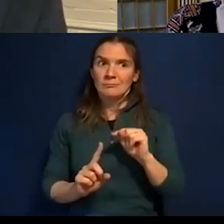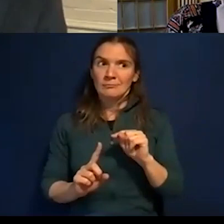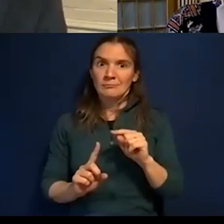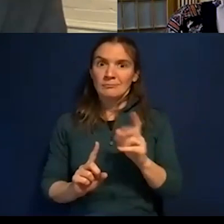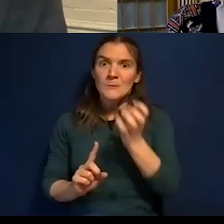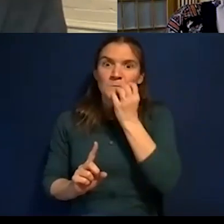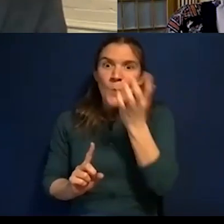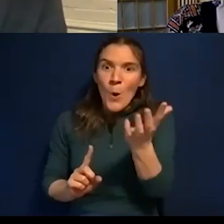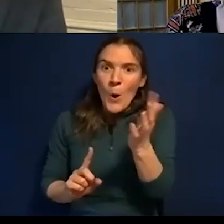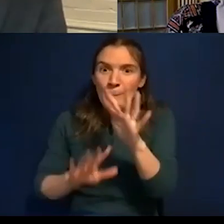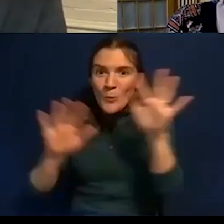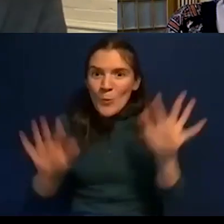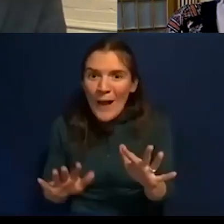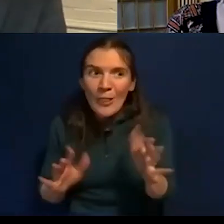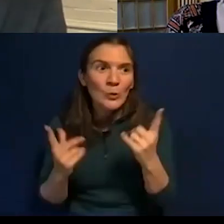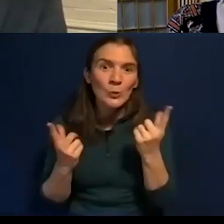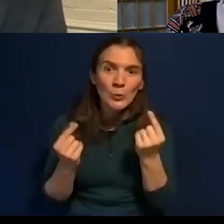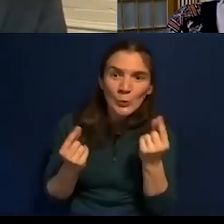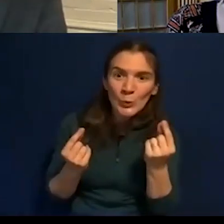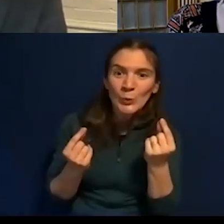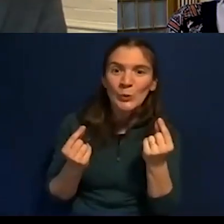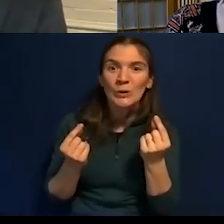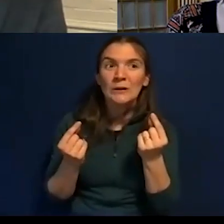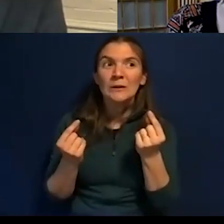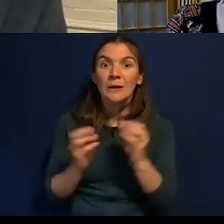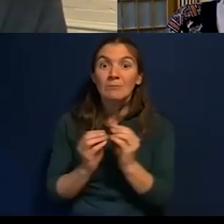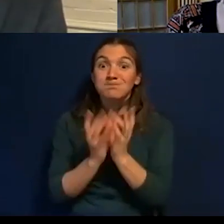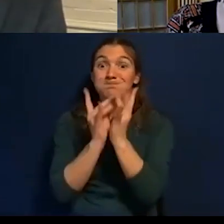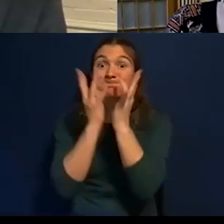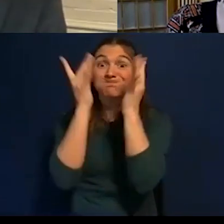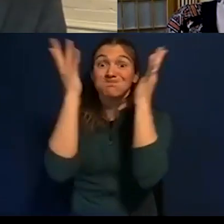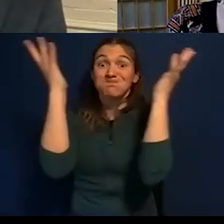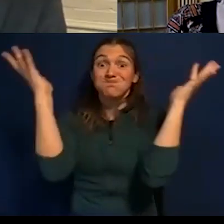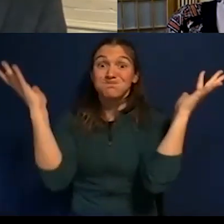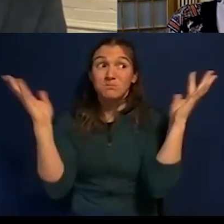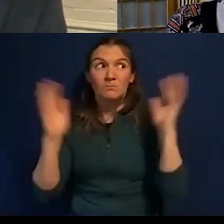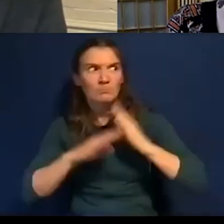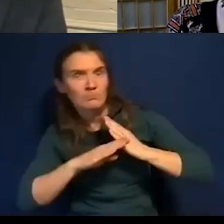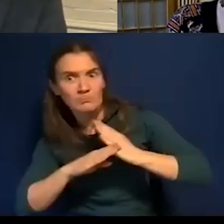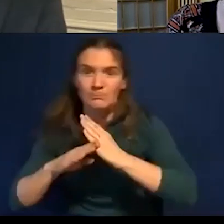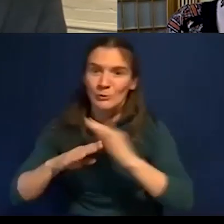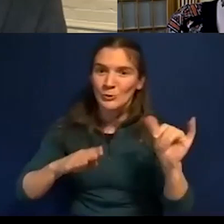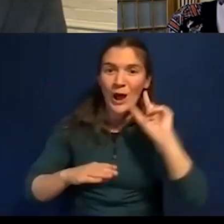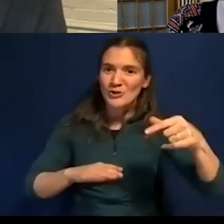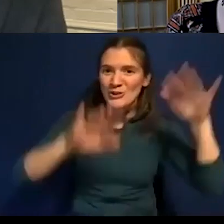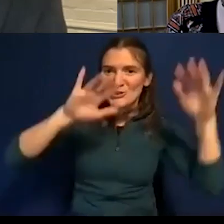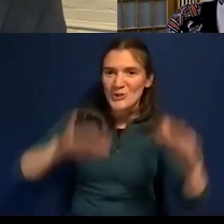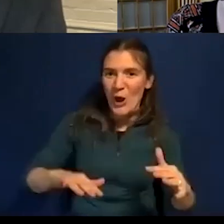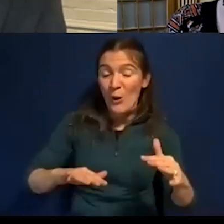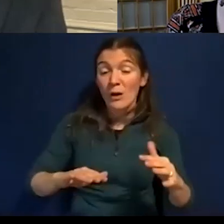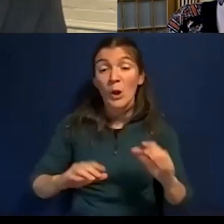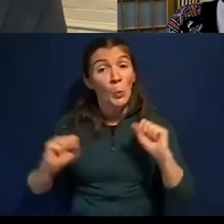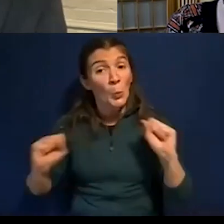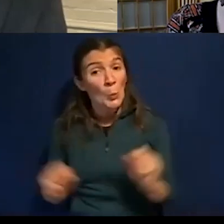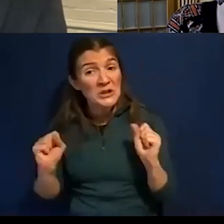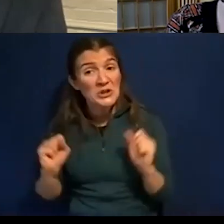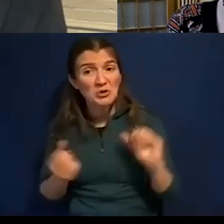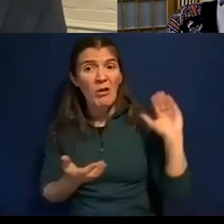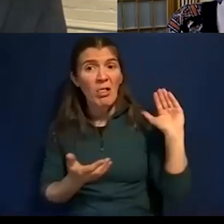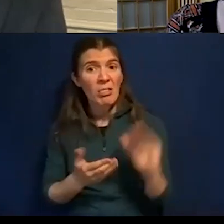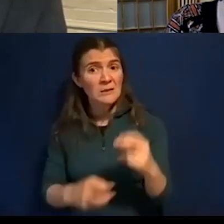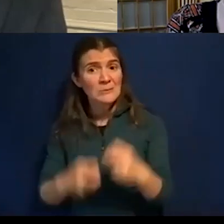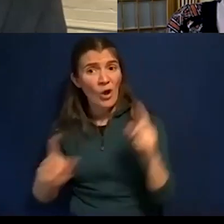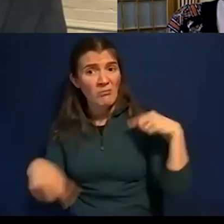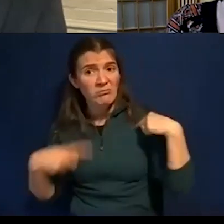months when the shrubs there can grow up high enough to really block those views. Winter hasn't been as much of an issue for